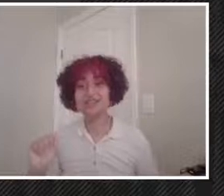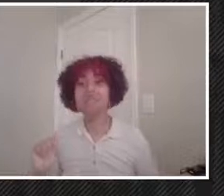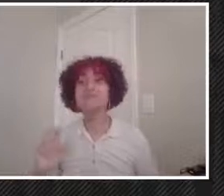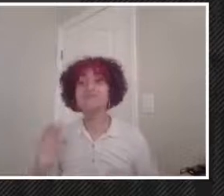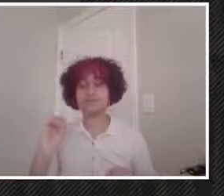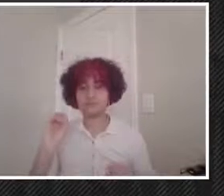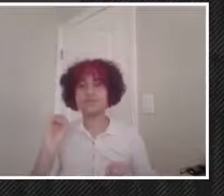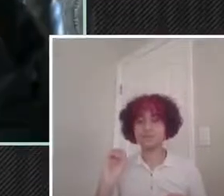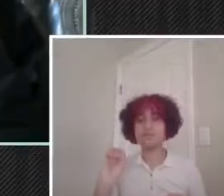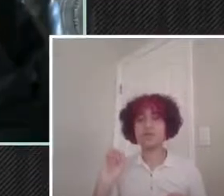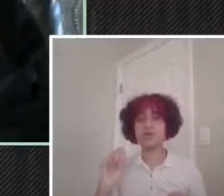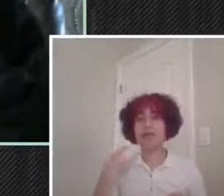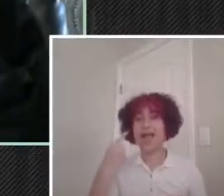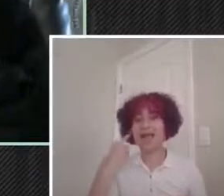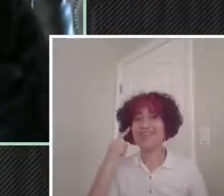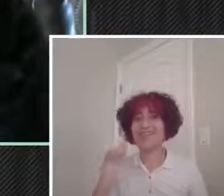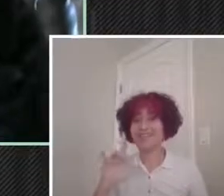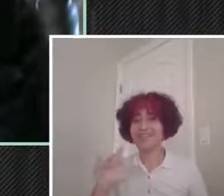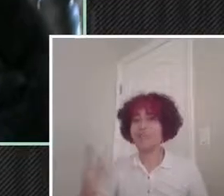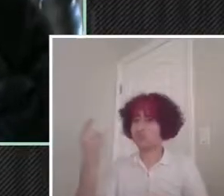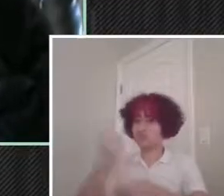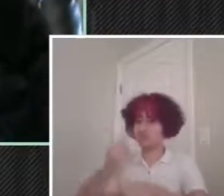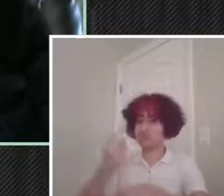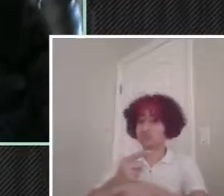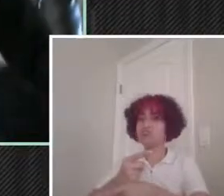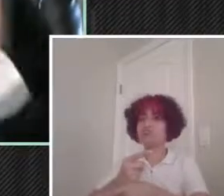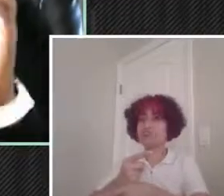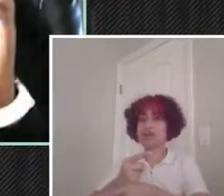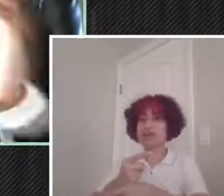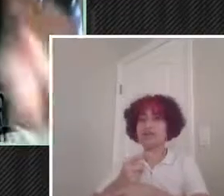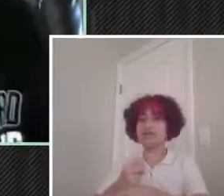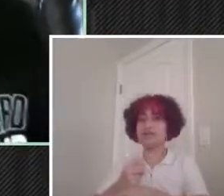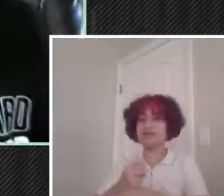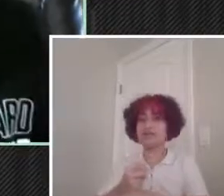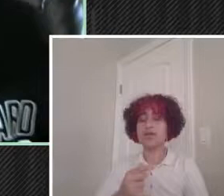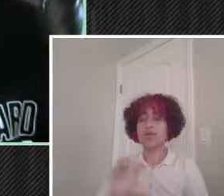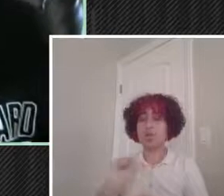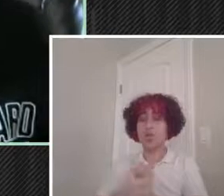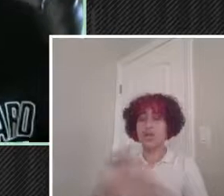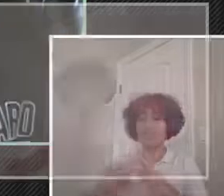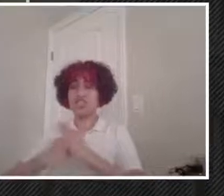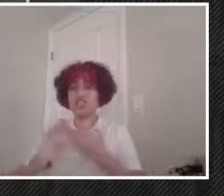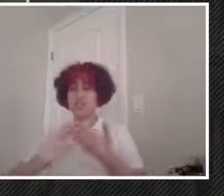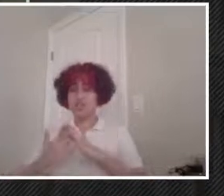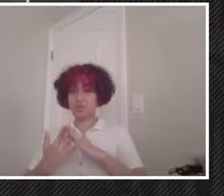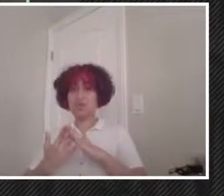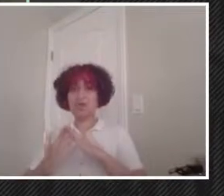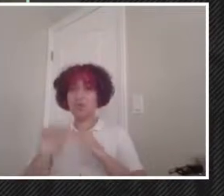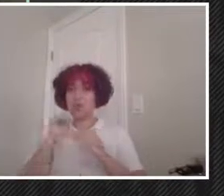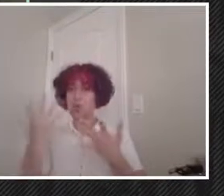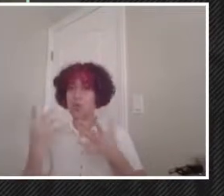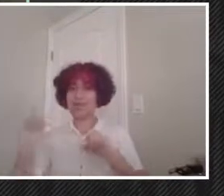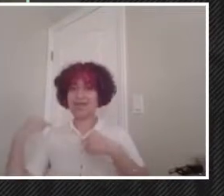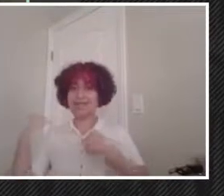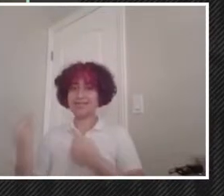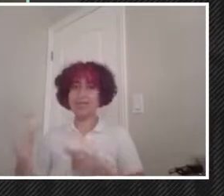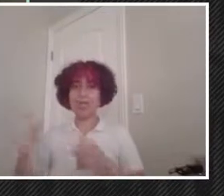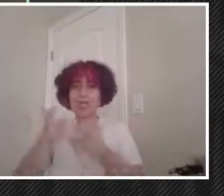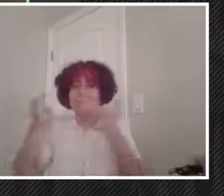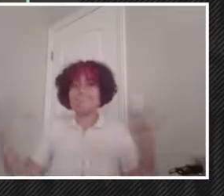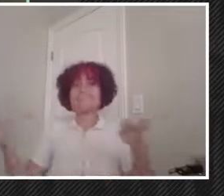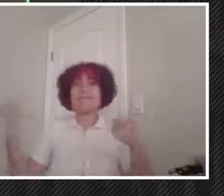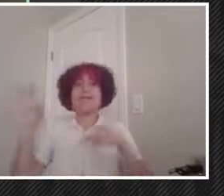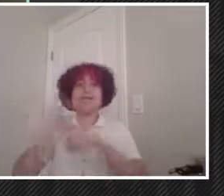is exactly right, right? The real work starts in the off season. You don't wait until the elections come, right? You do the work now. And